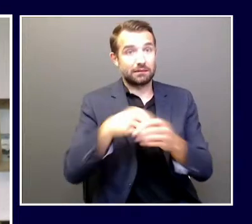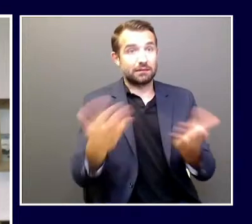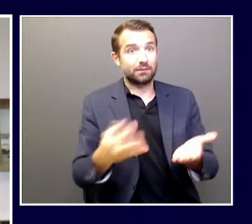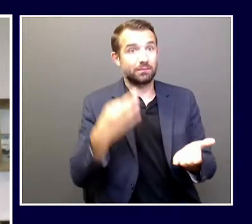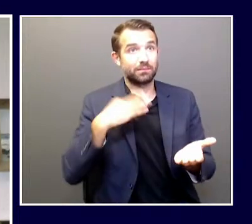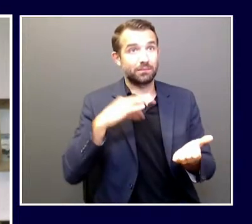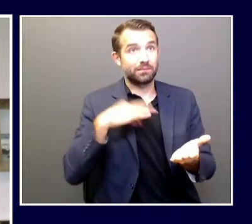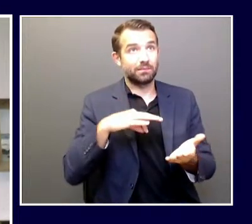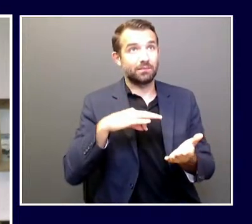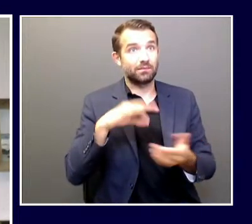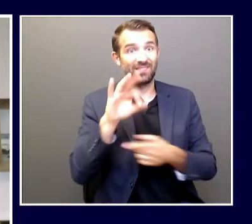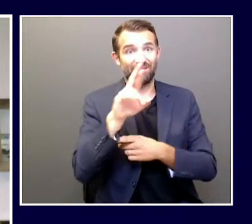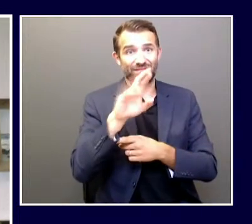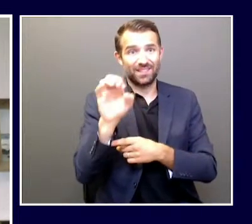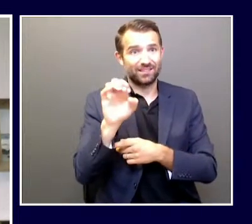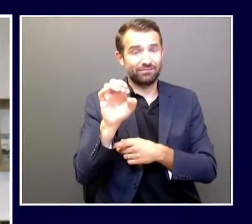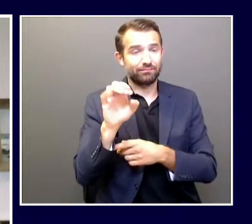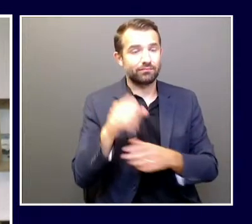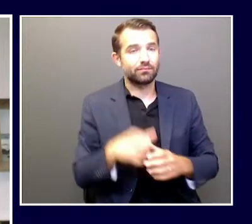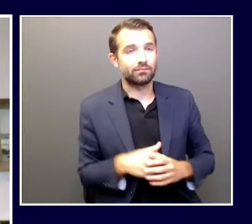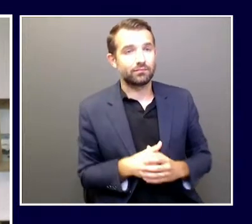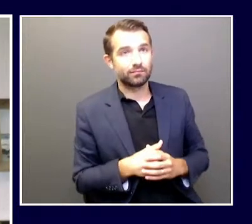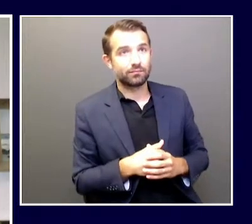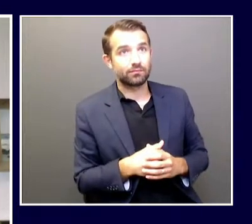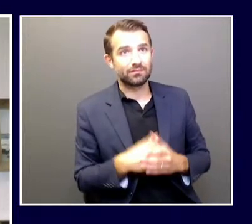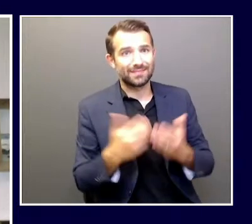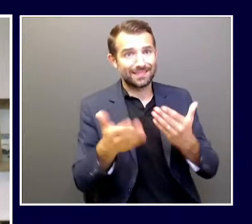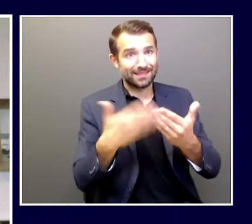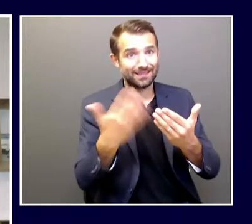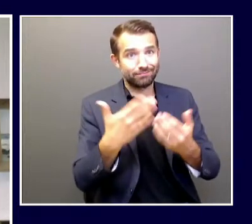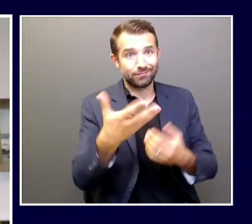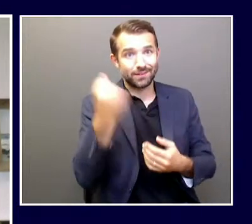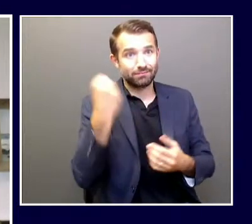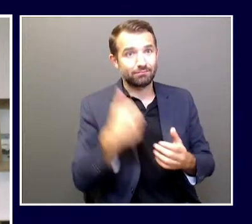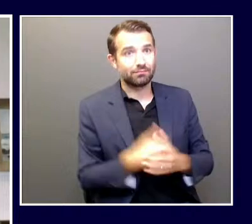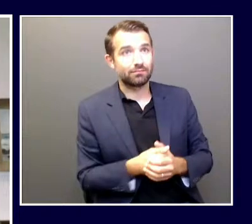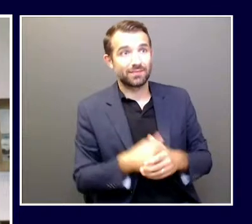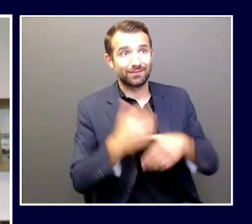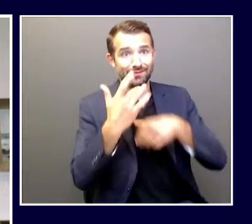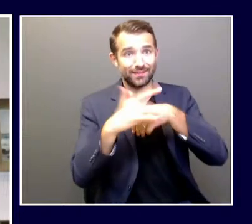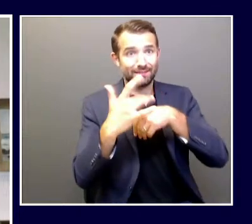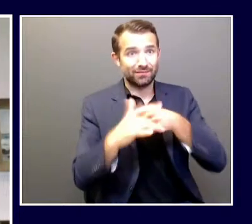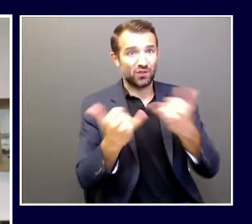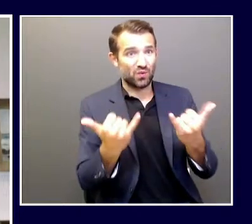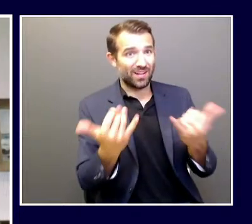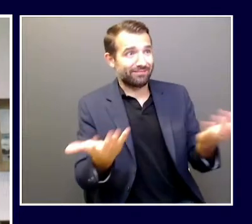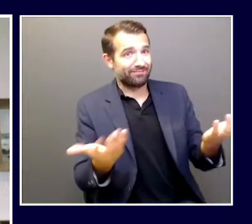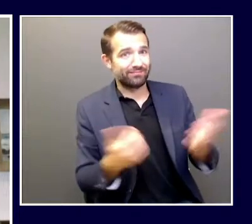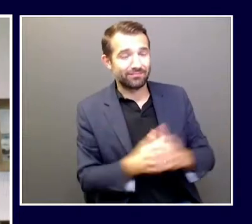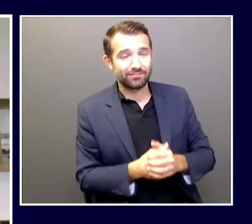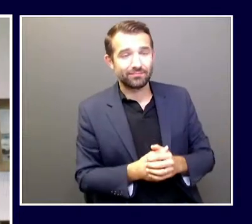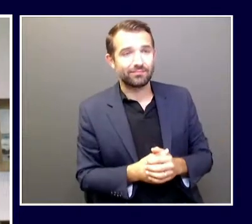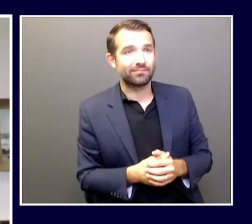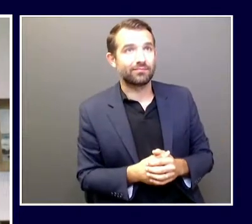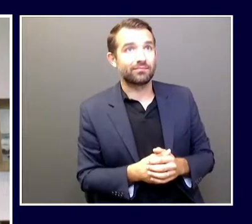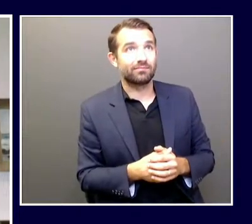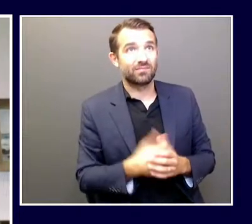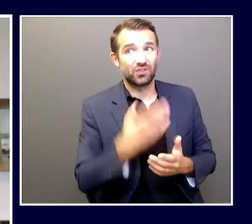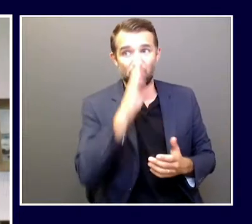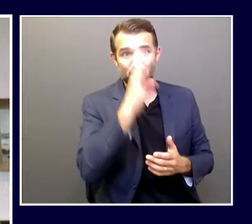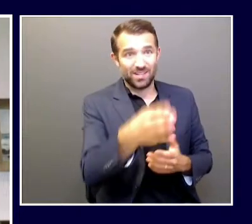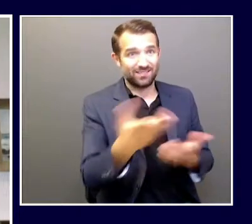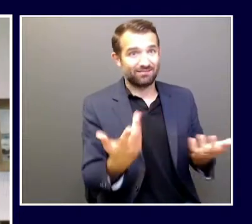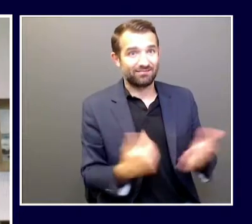and are available today. I'm going to be straight with everyone. There is no reason that anyone in